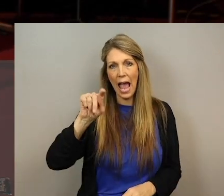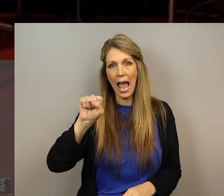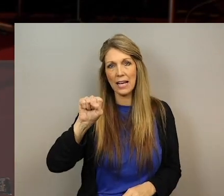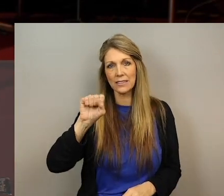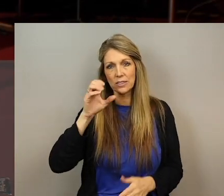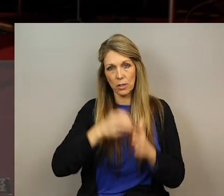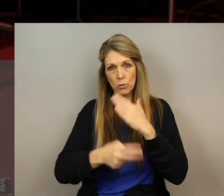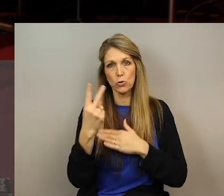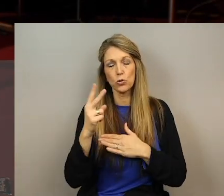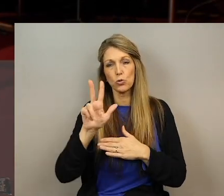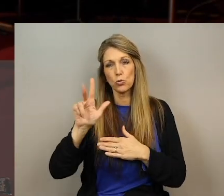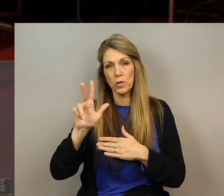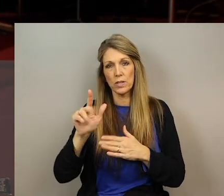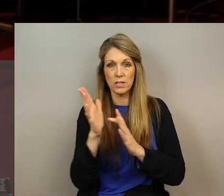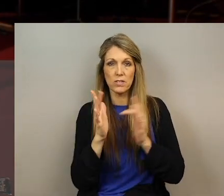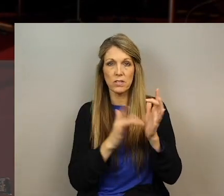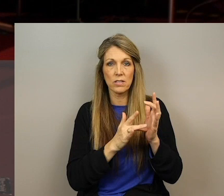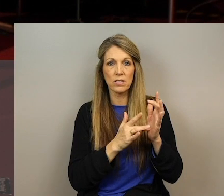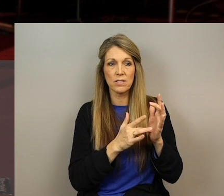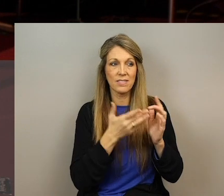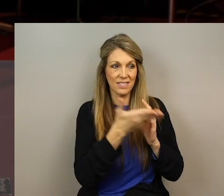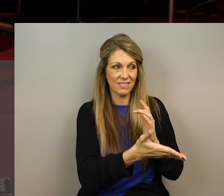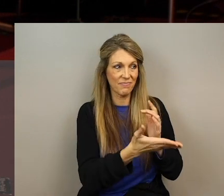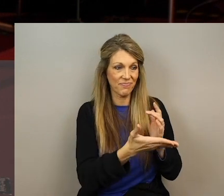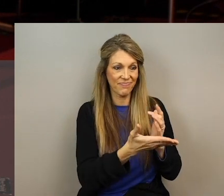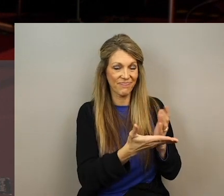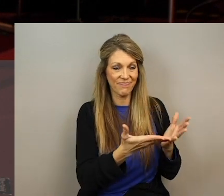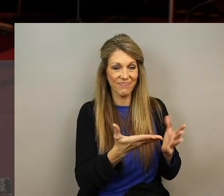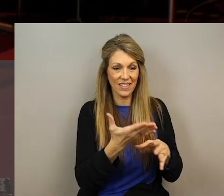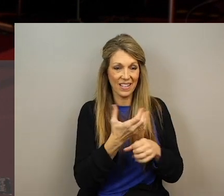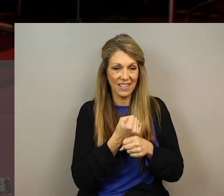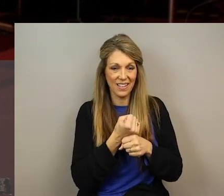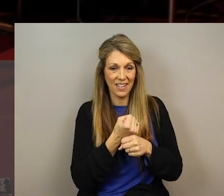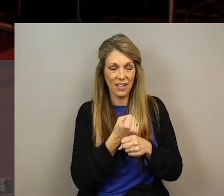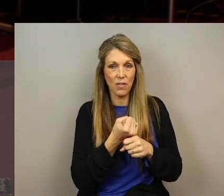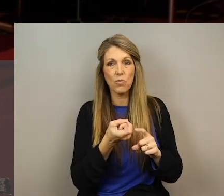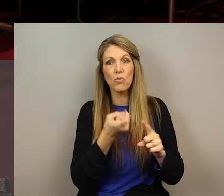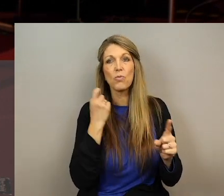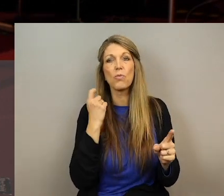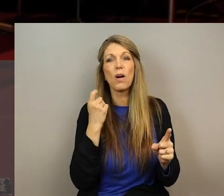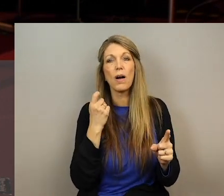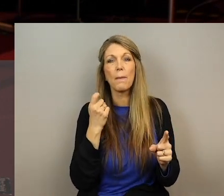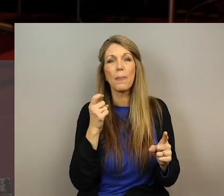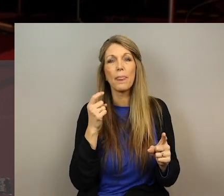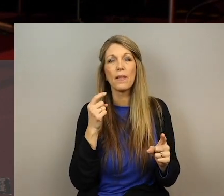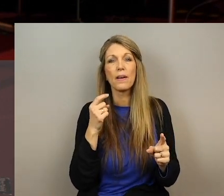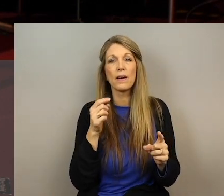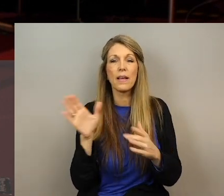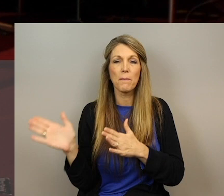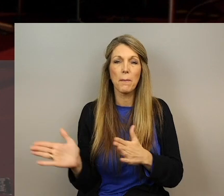23, where the scripture says, then this Jesus was delivered up according to the, listen to this,